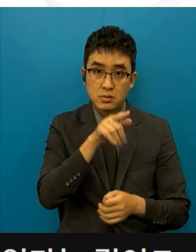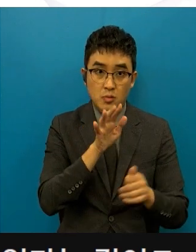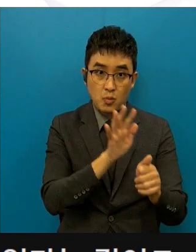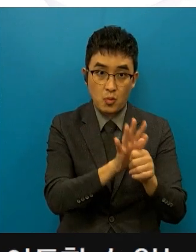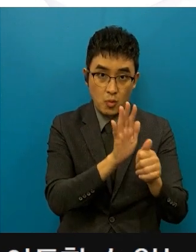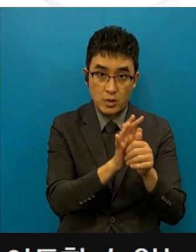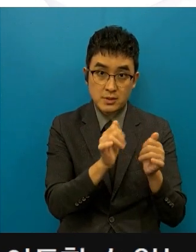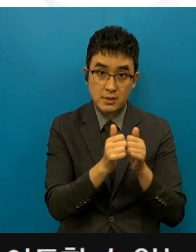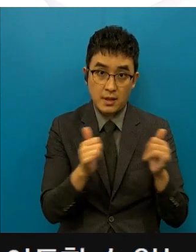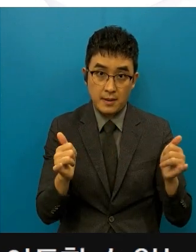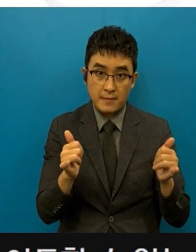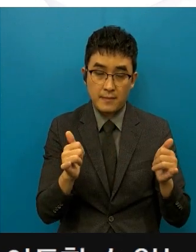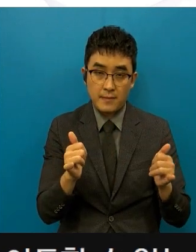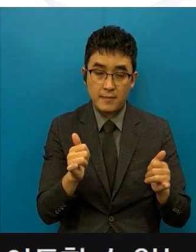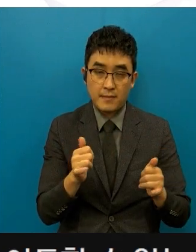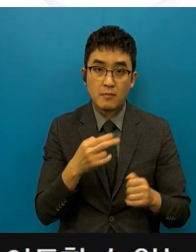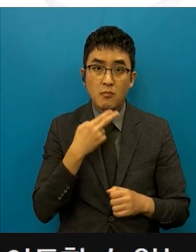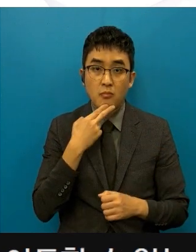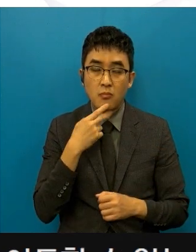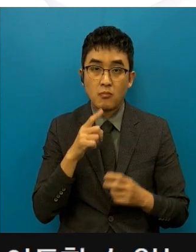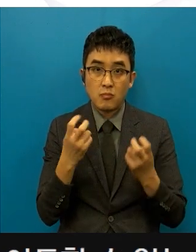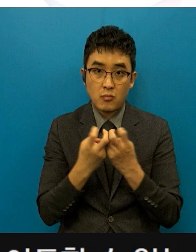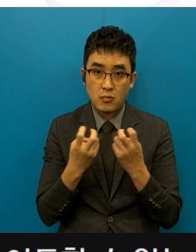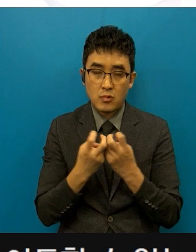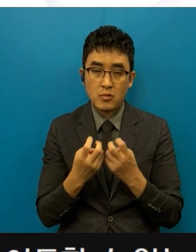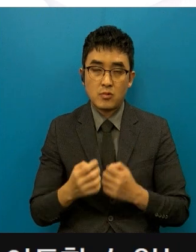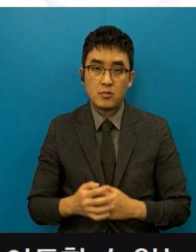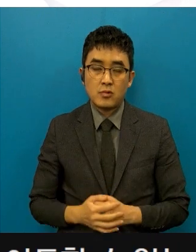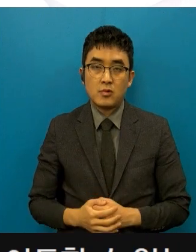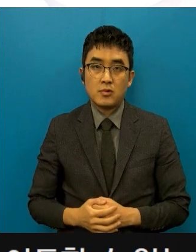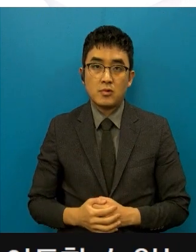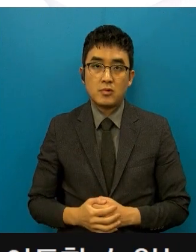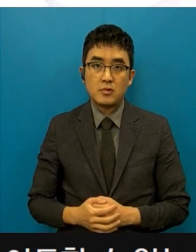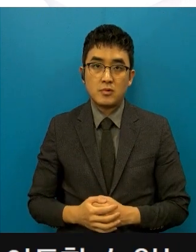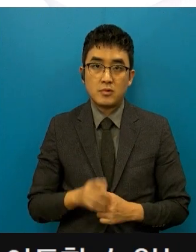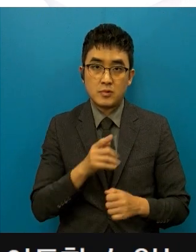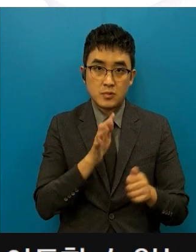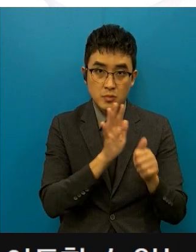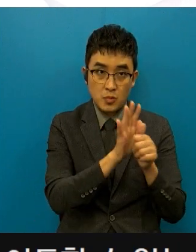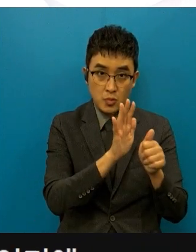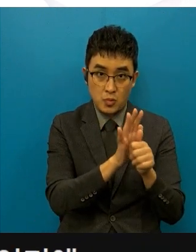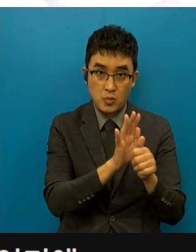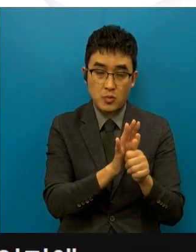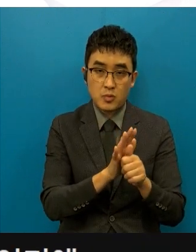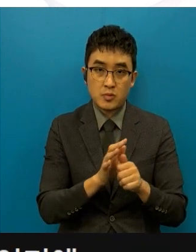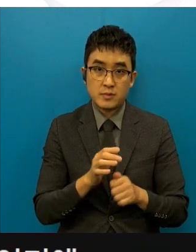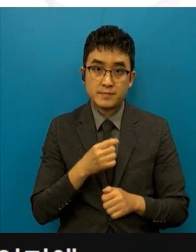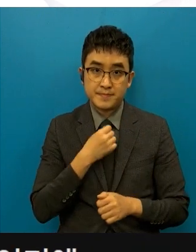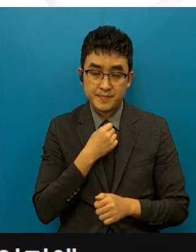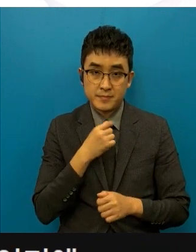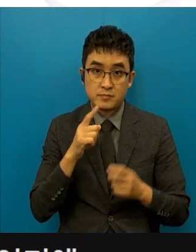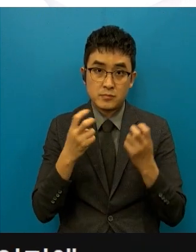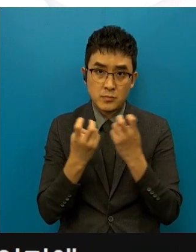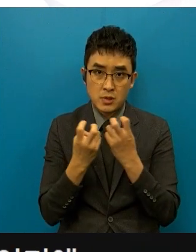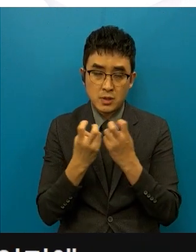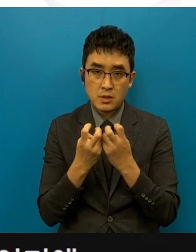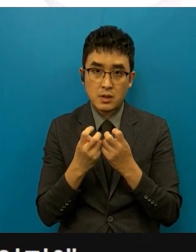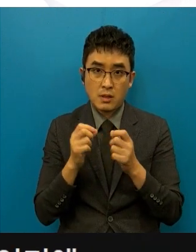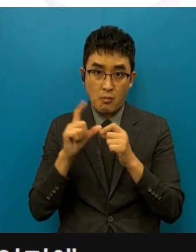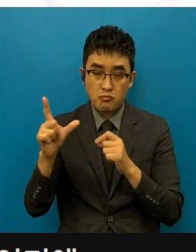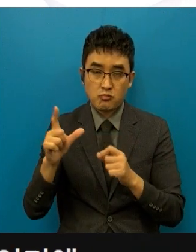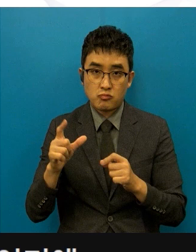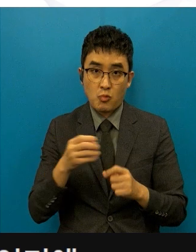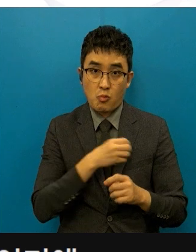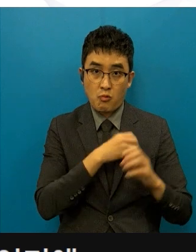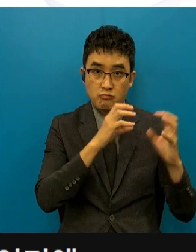person? Because in most member states, helping someone to commit suicide is a crime. And it could be that